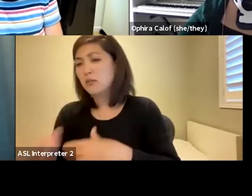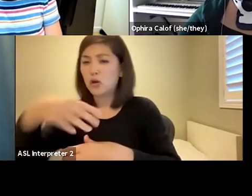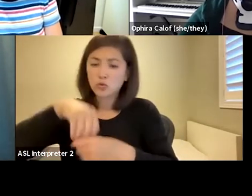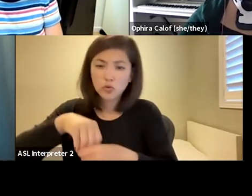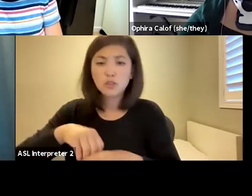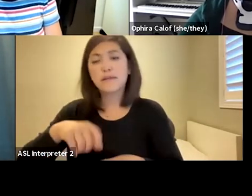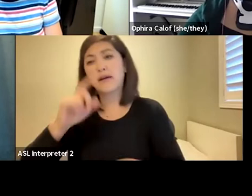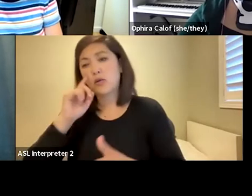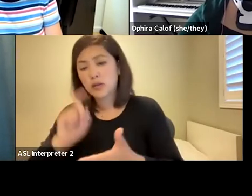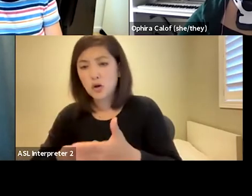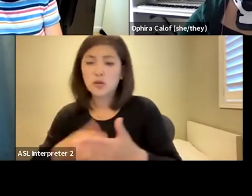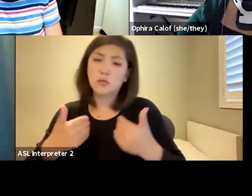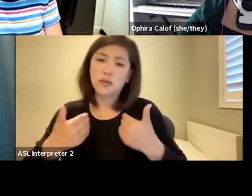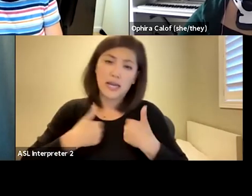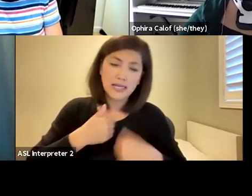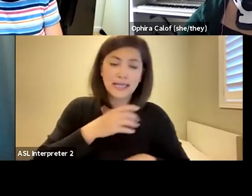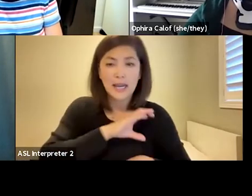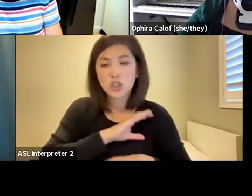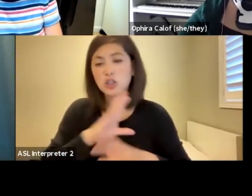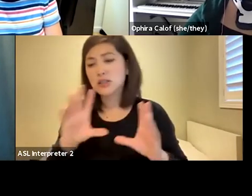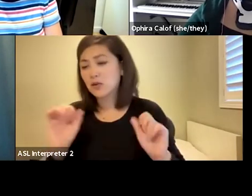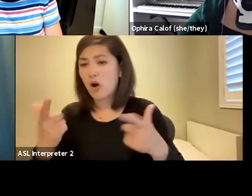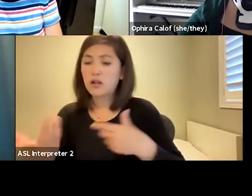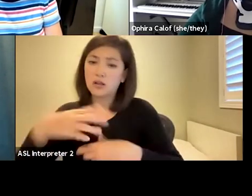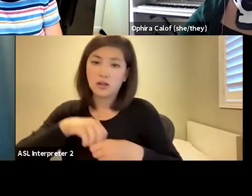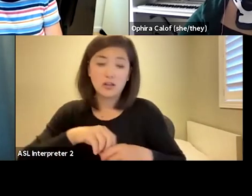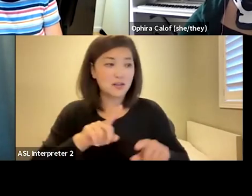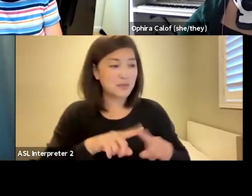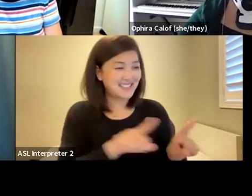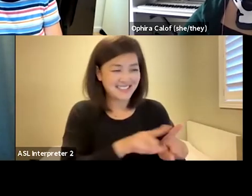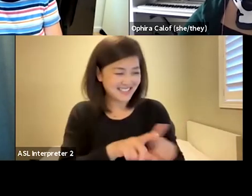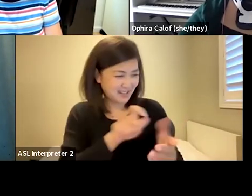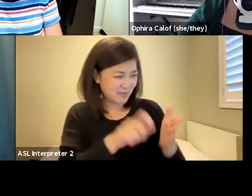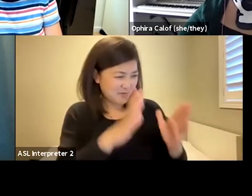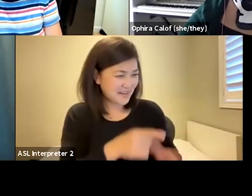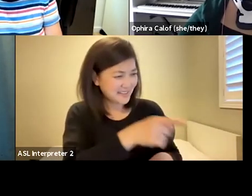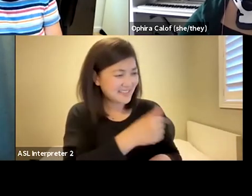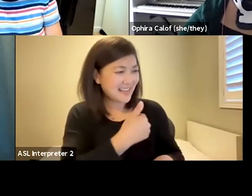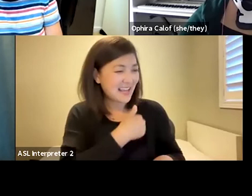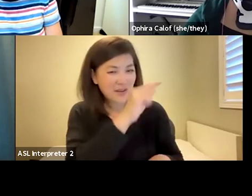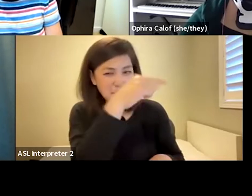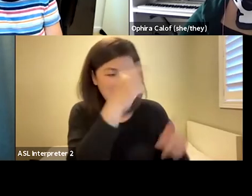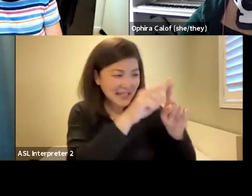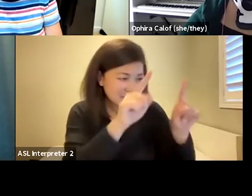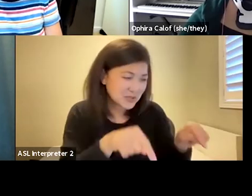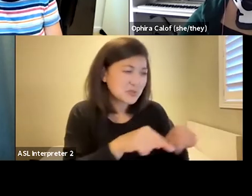and it was nuanced. And then I found that as a writer, the same people were posting like black squares and were allies during the Black Lives Matter movement, thought